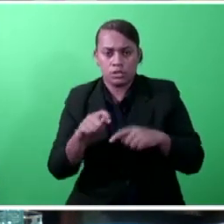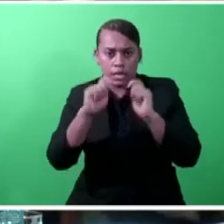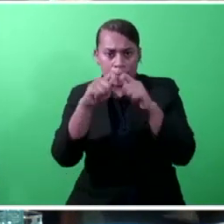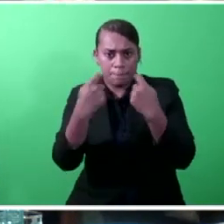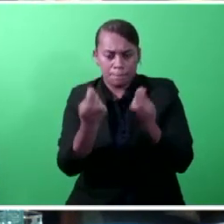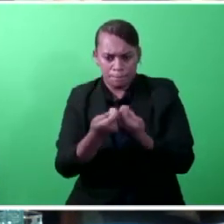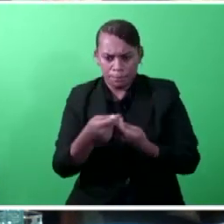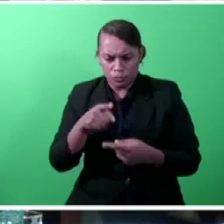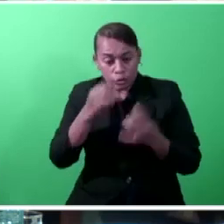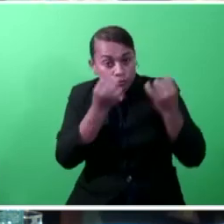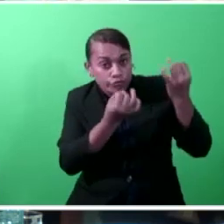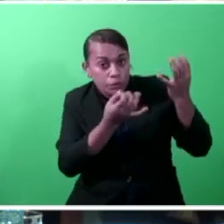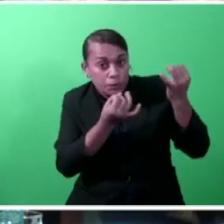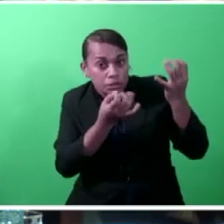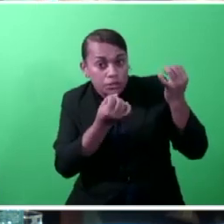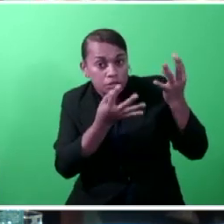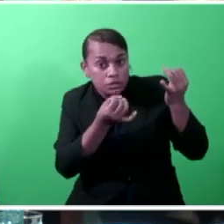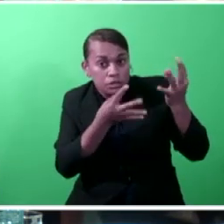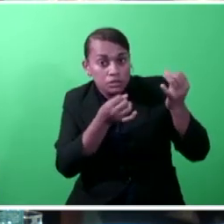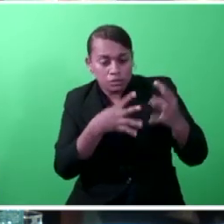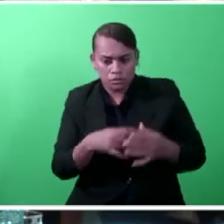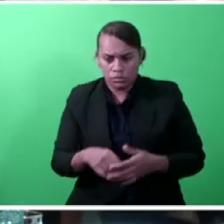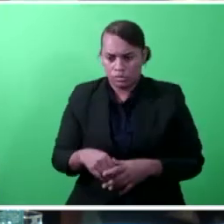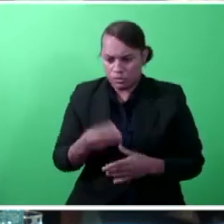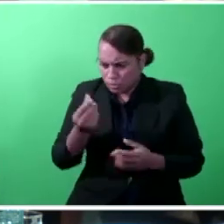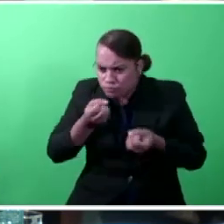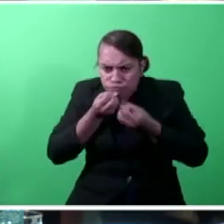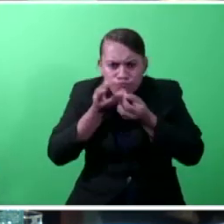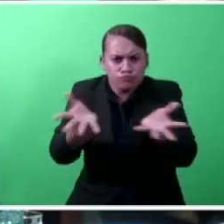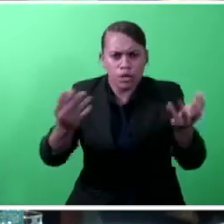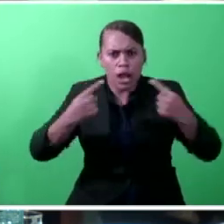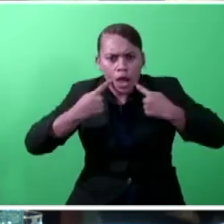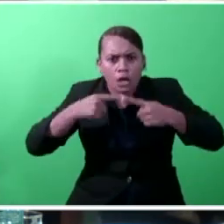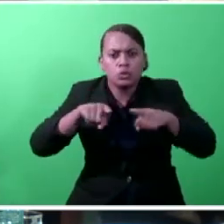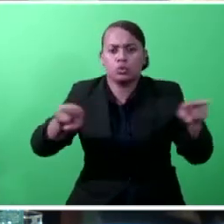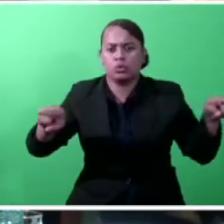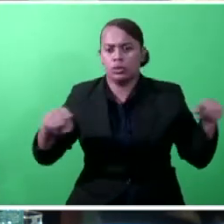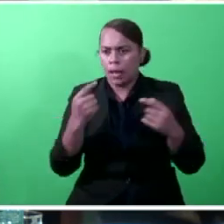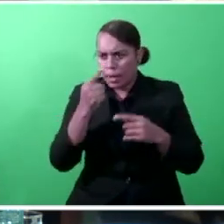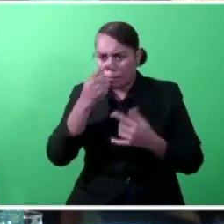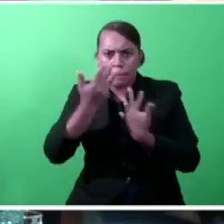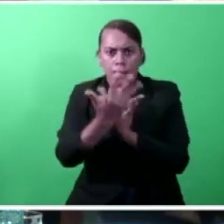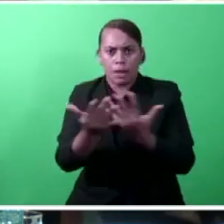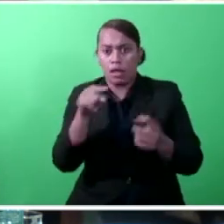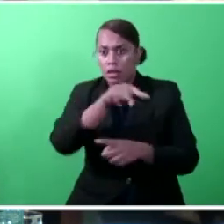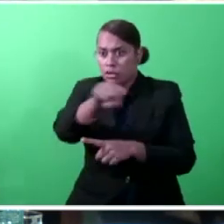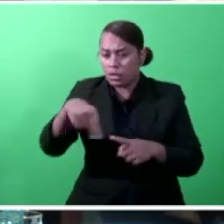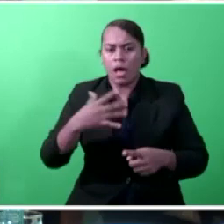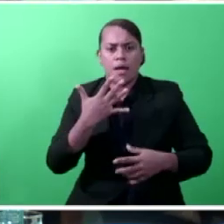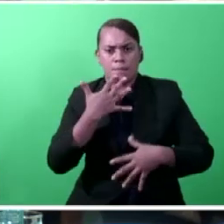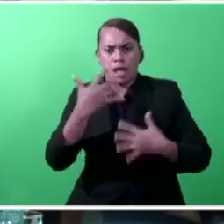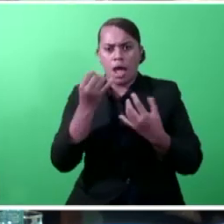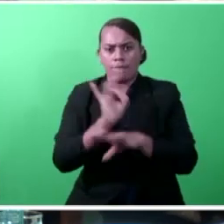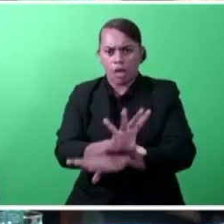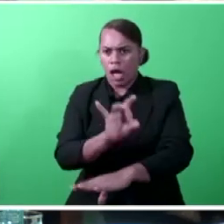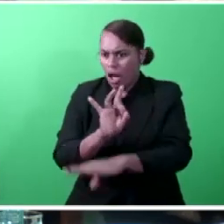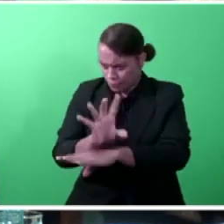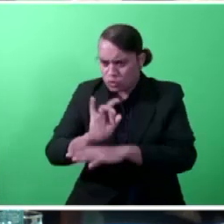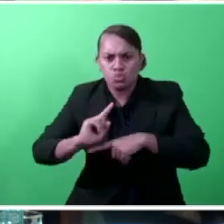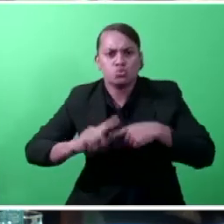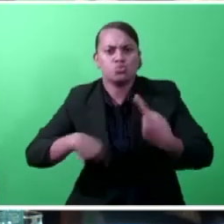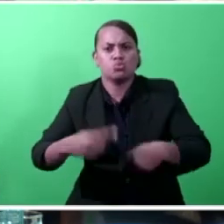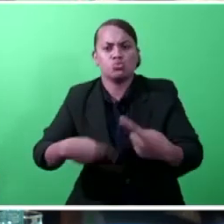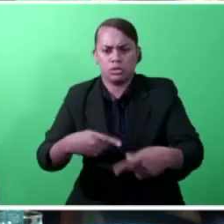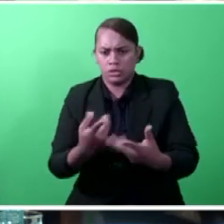Information on opened evacuation centers was disseminated to the public, and advisories were issued advising the evacuees of the